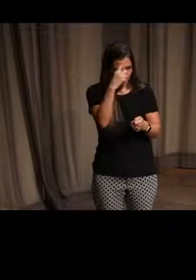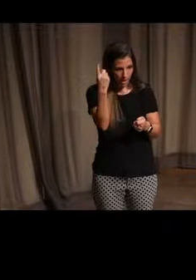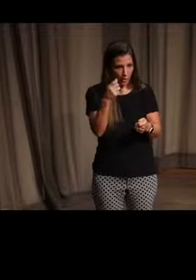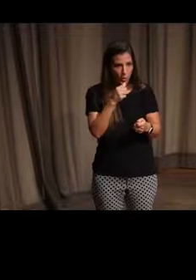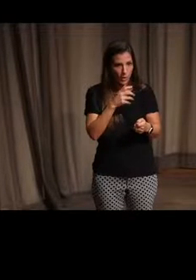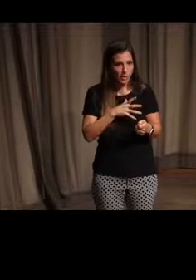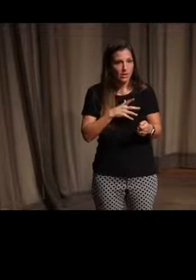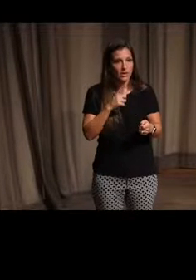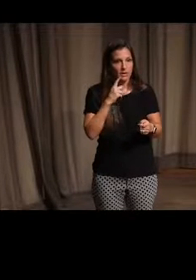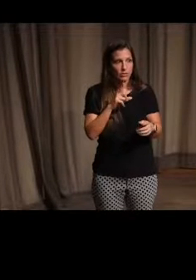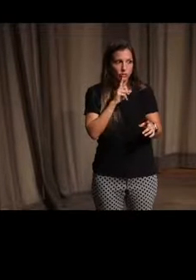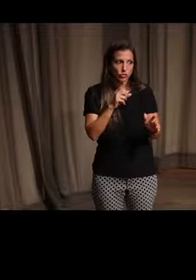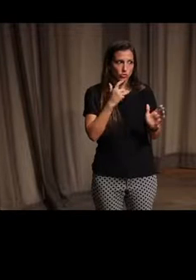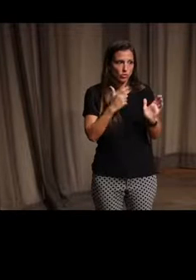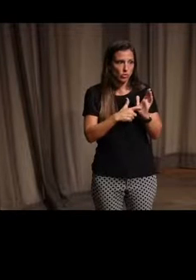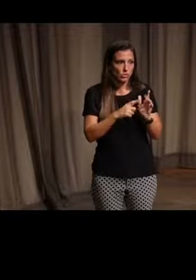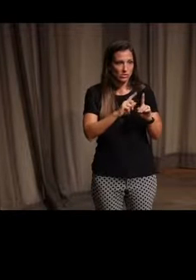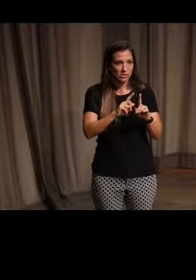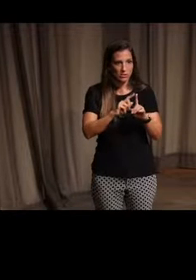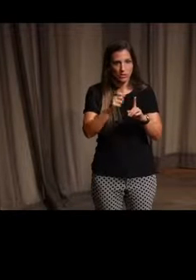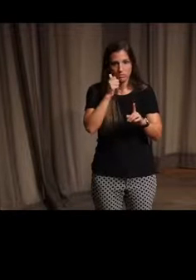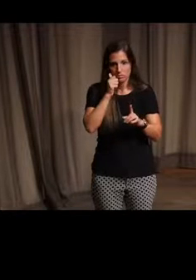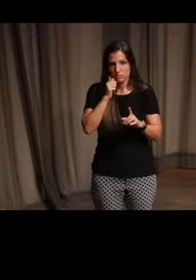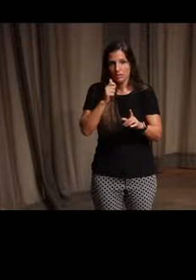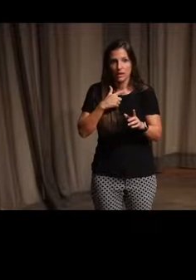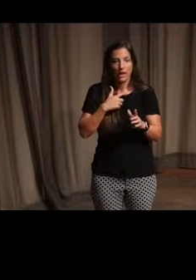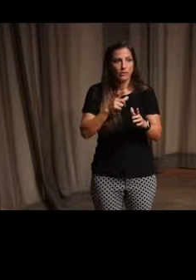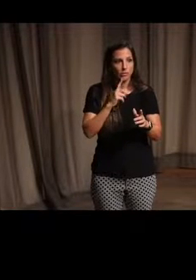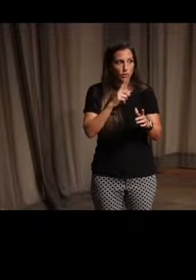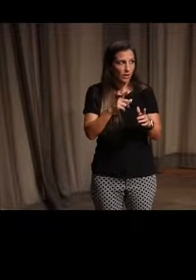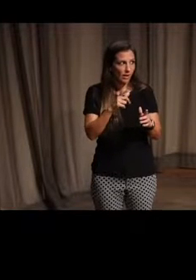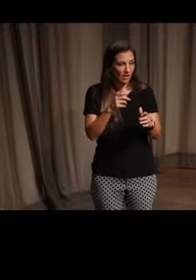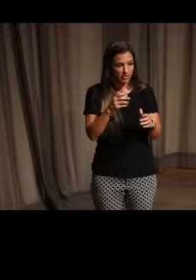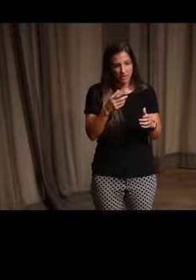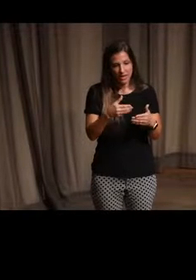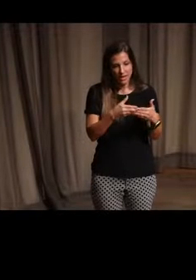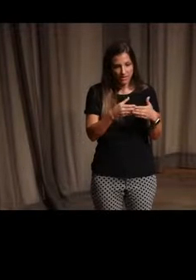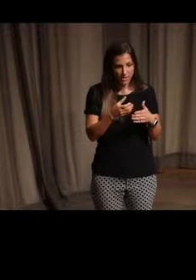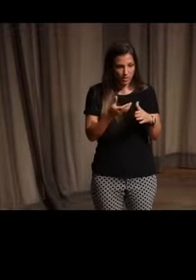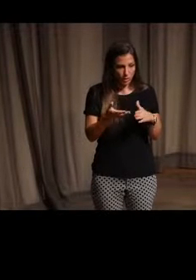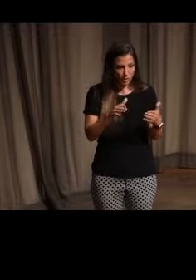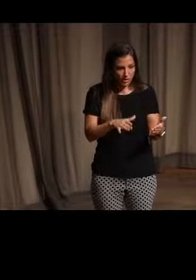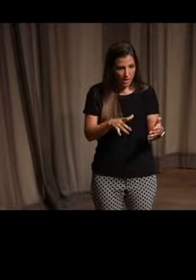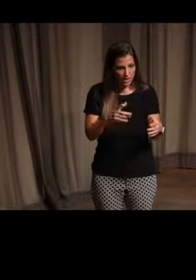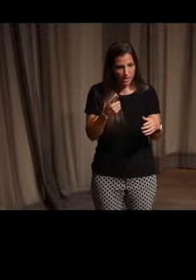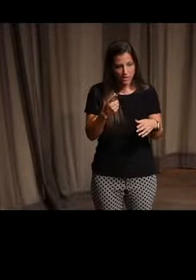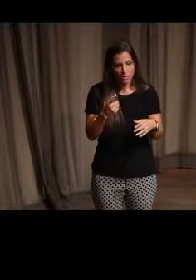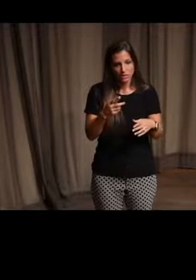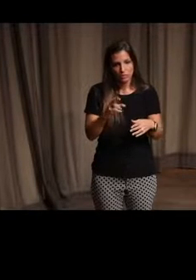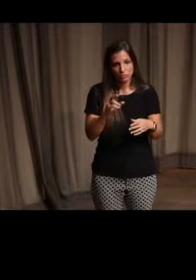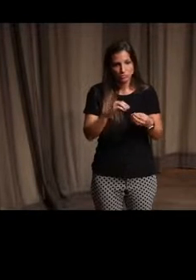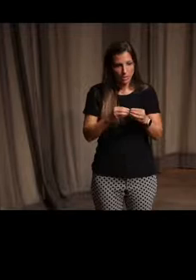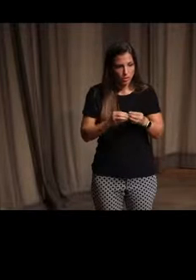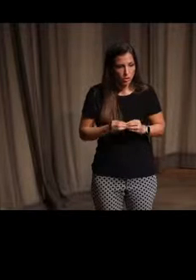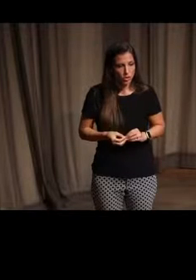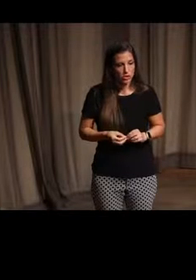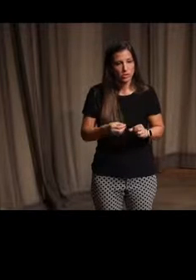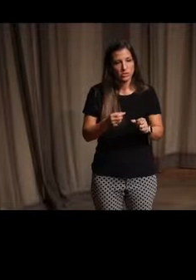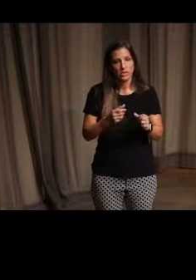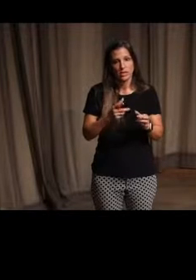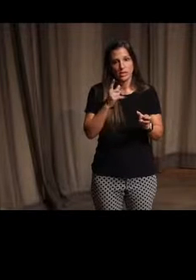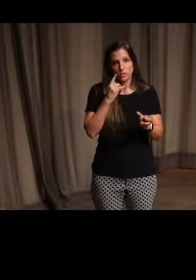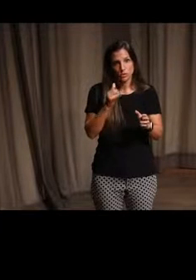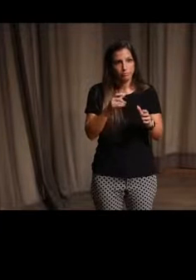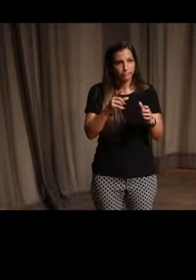women. Like, Black women, I'm sure you know this, have a high infant mortality rate, a way higher mortality, maternal mortality